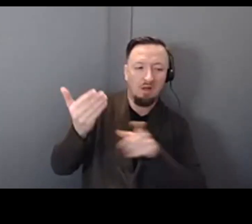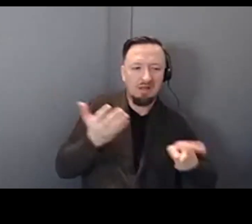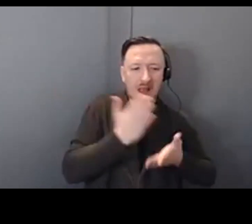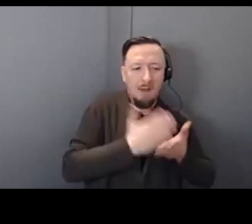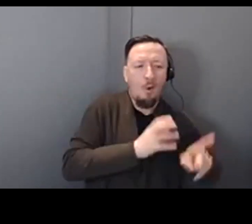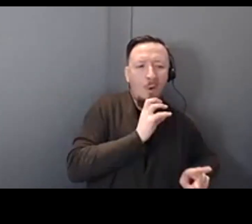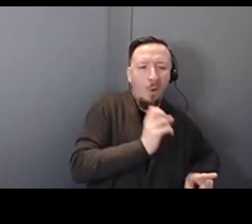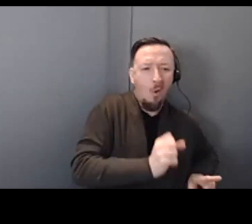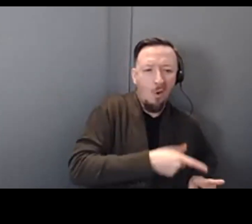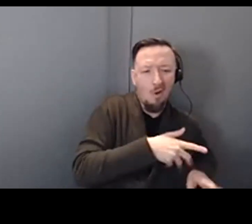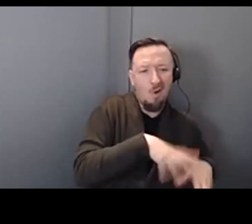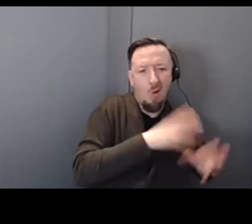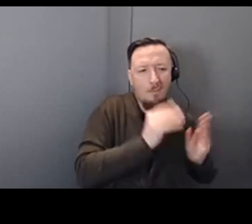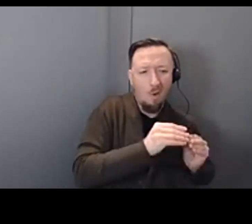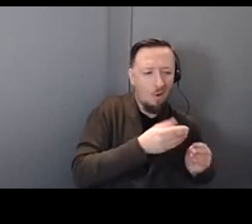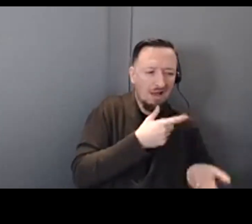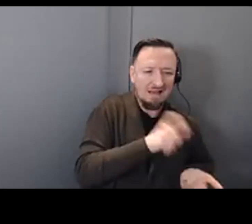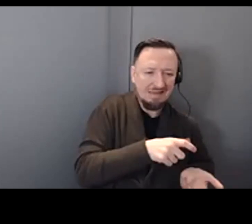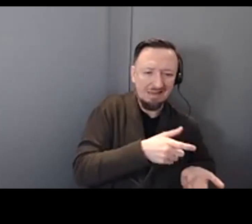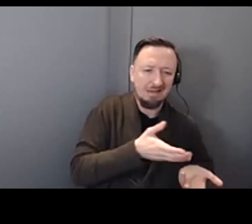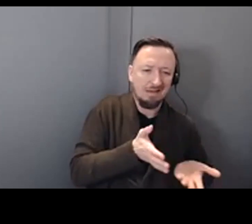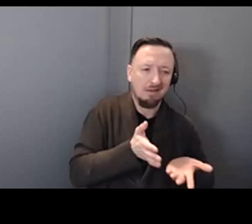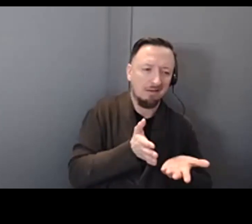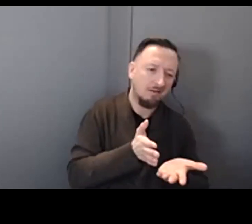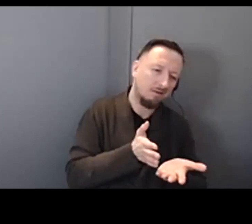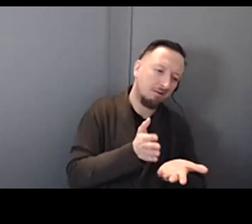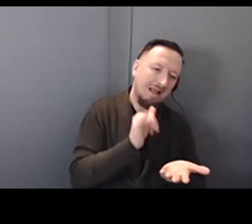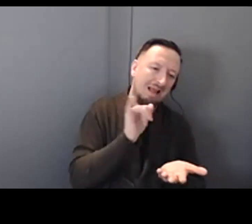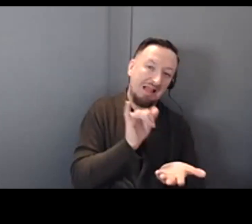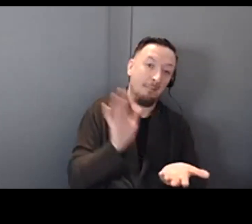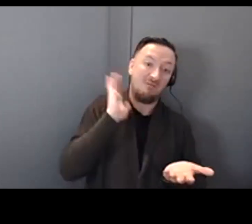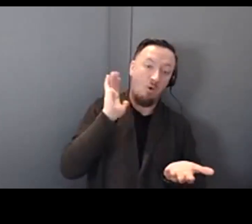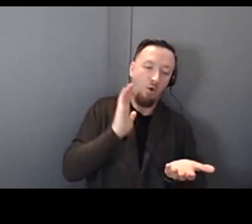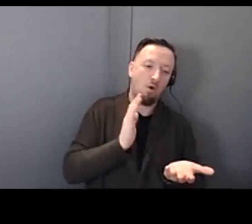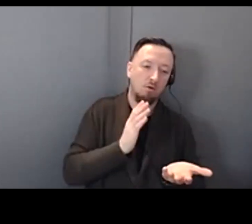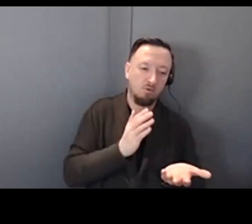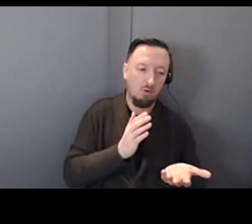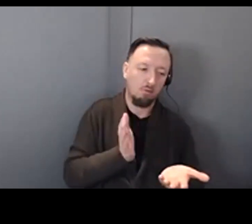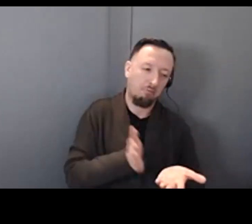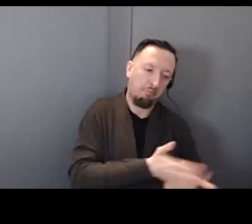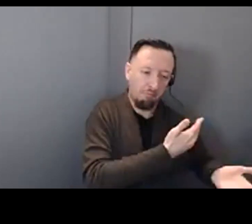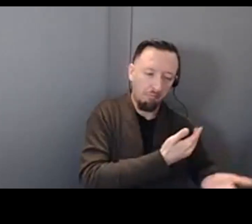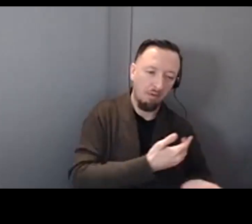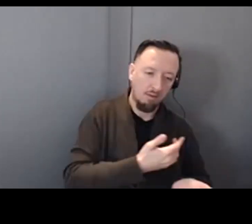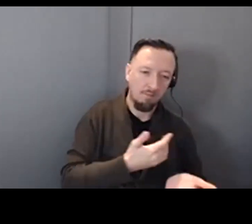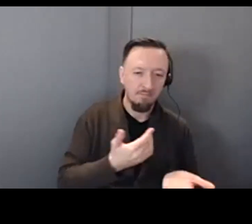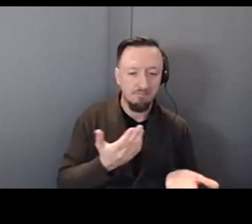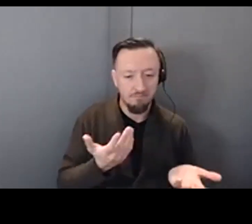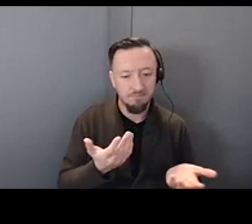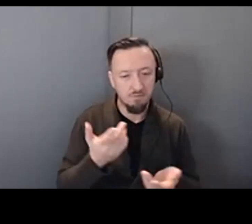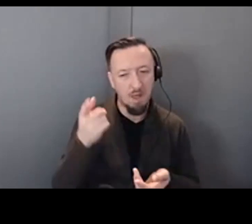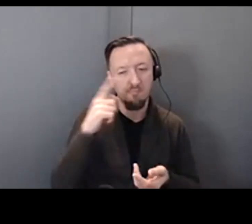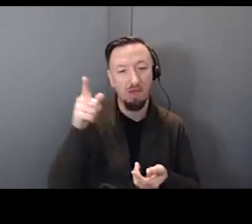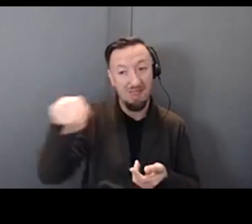as utilized as much because they're not doing procedures the way they used to. So I'm sure that the panel